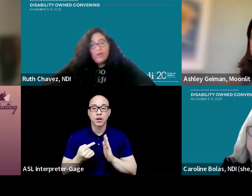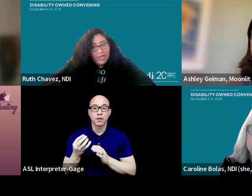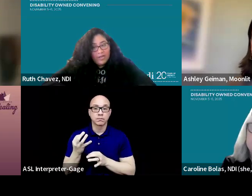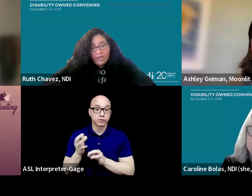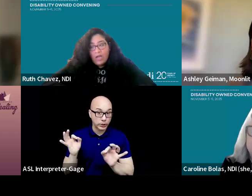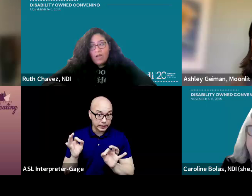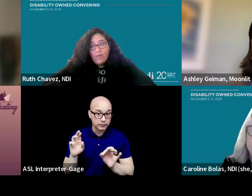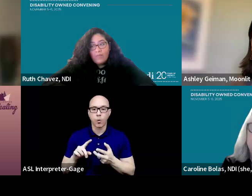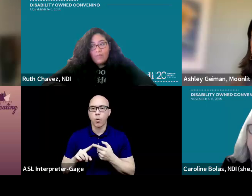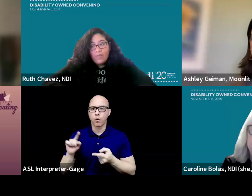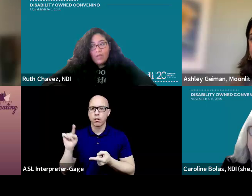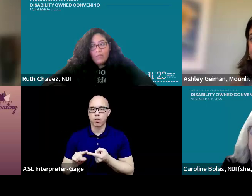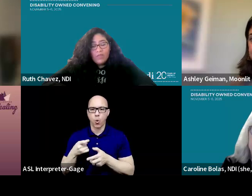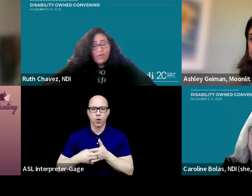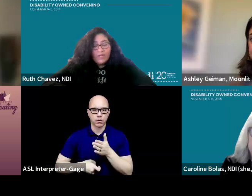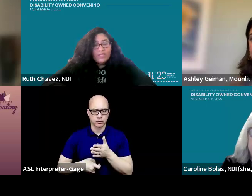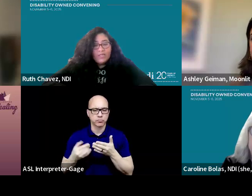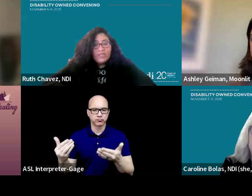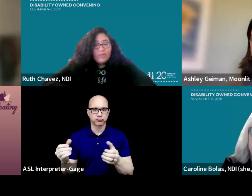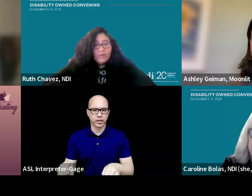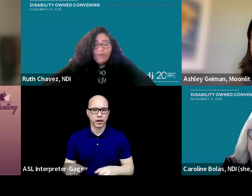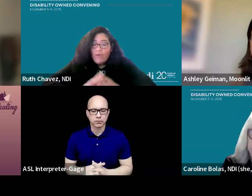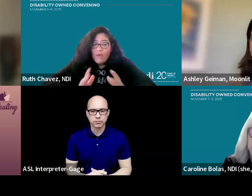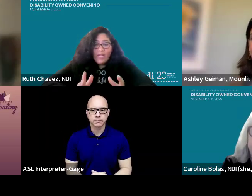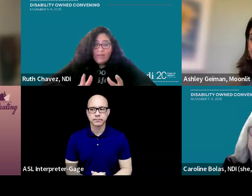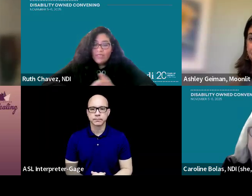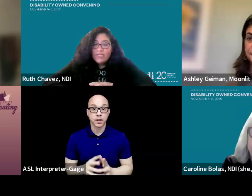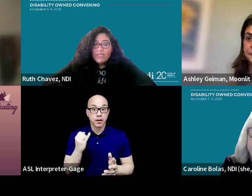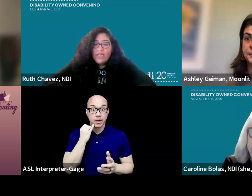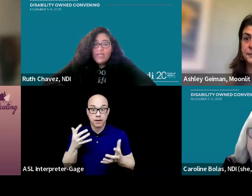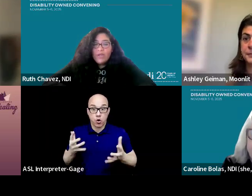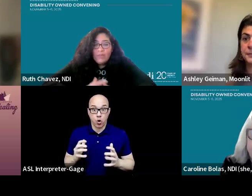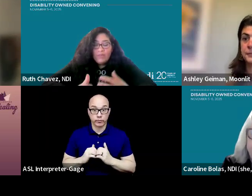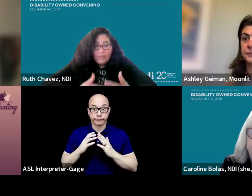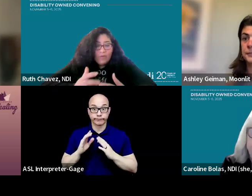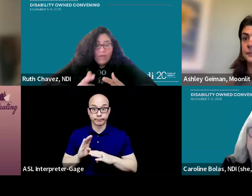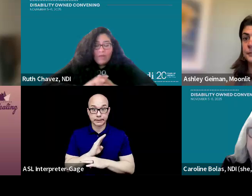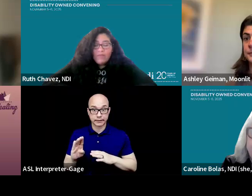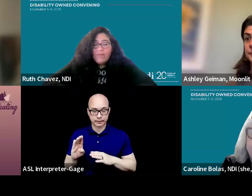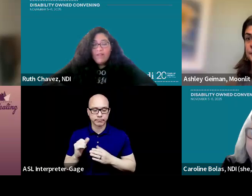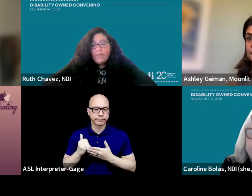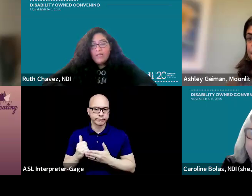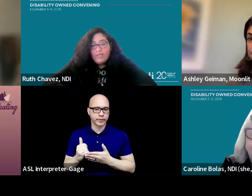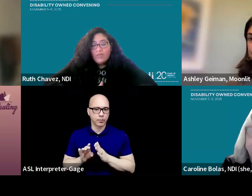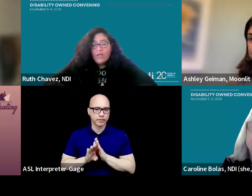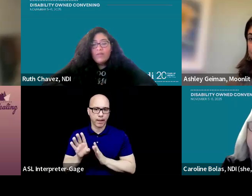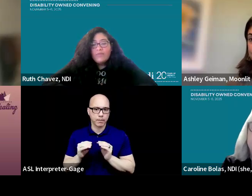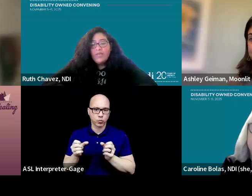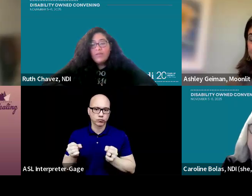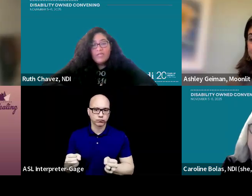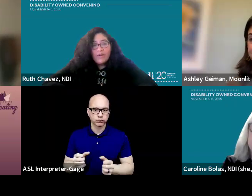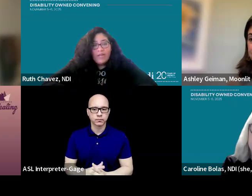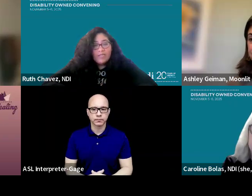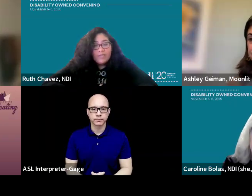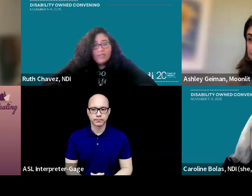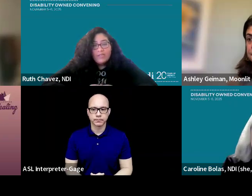get started with your business, or if you're already in business, to help develop it as well